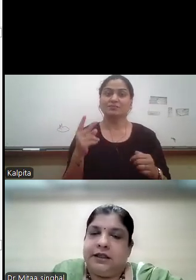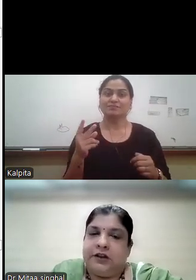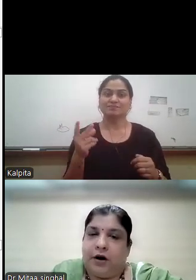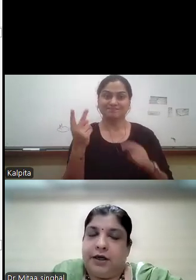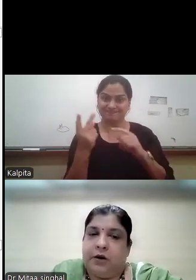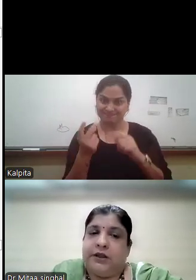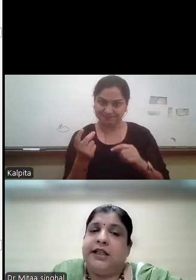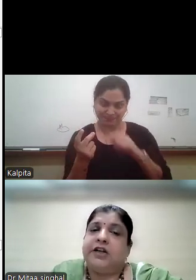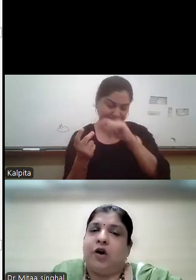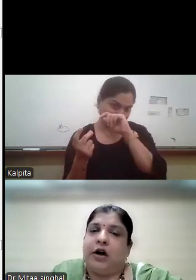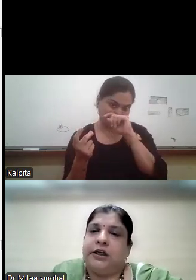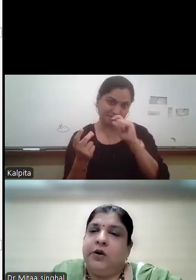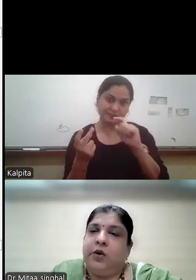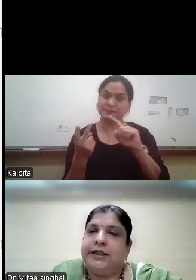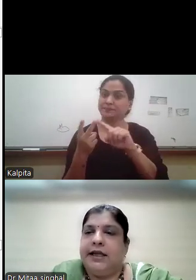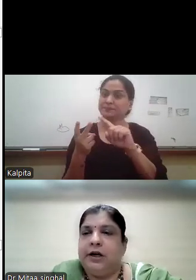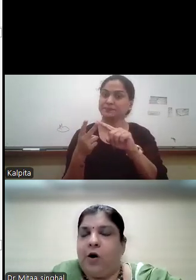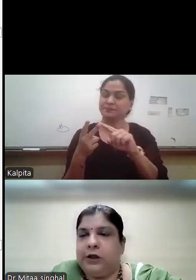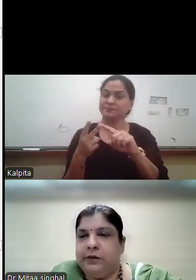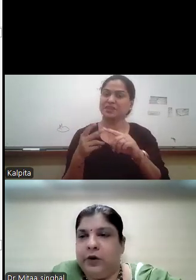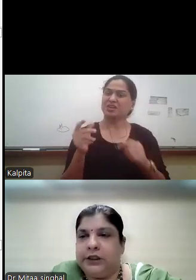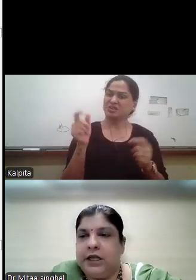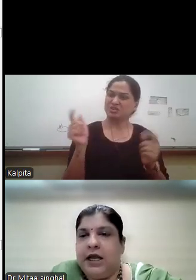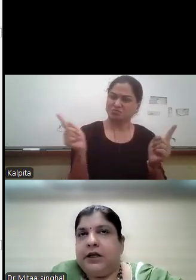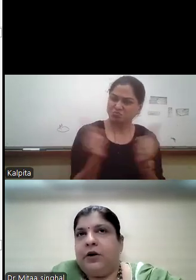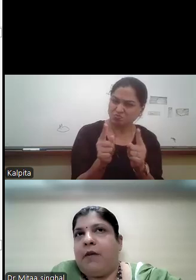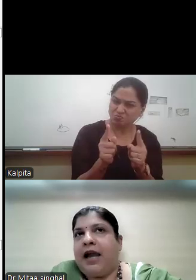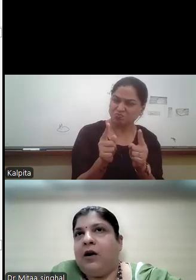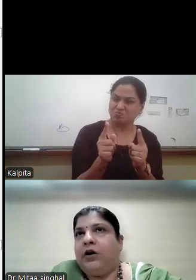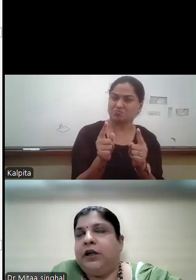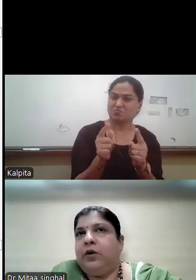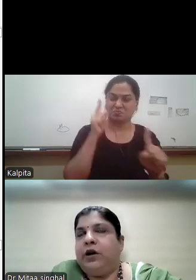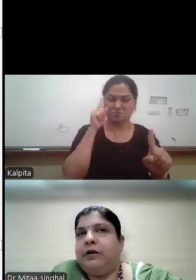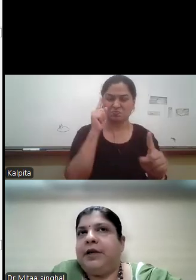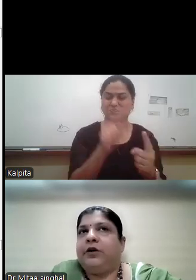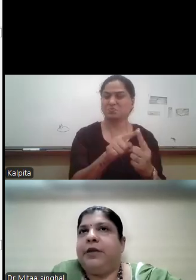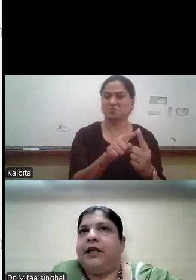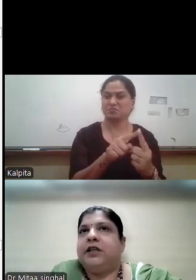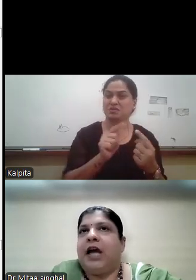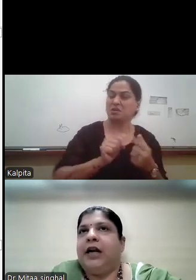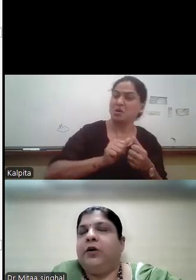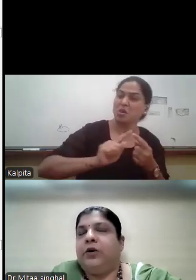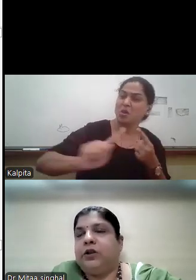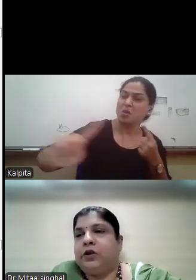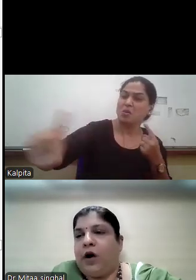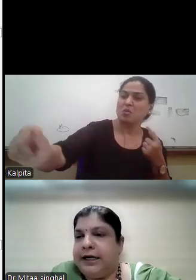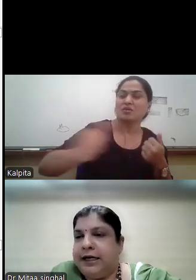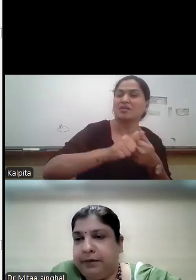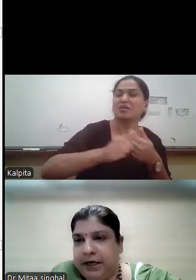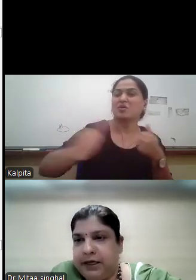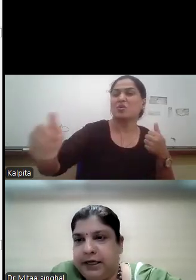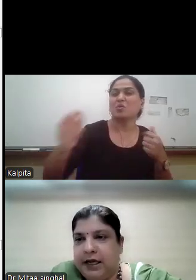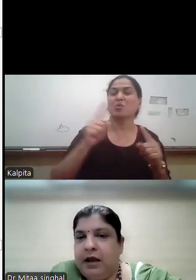collaboratively sorted out. Then there are short-term goals and there are long-term goals. My long-term goal will be to make the child go to the